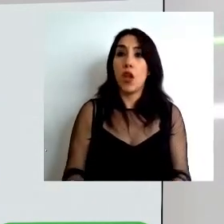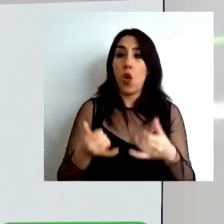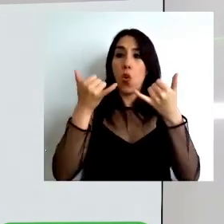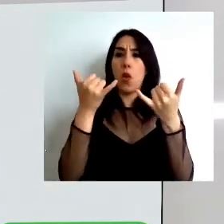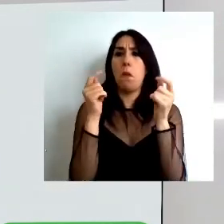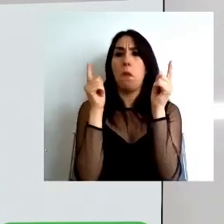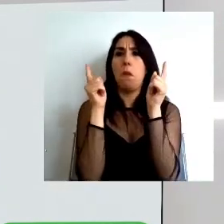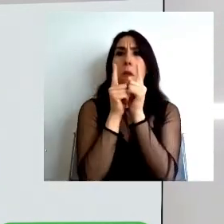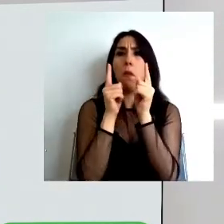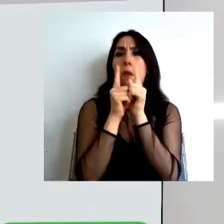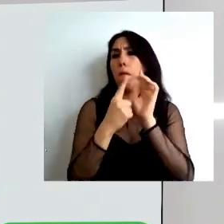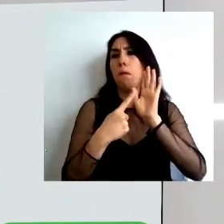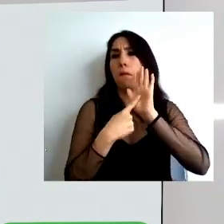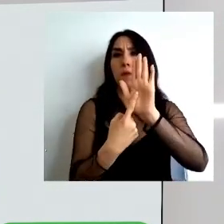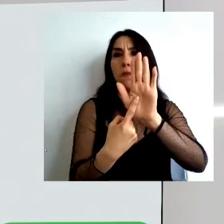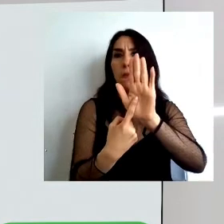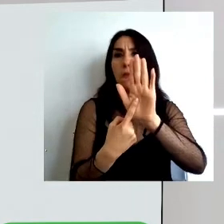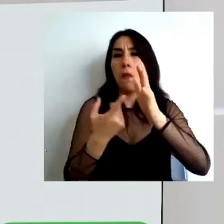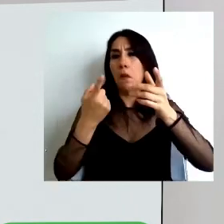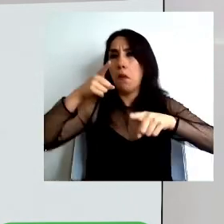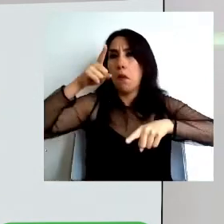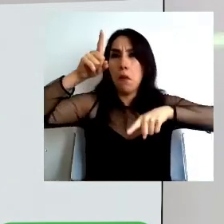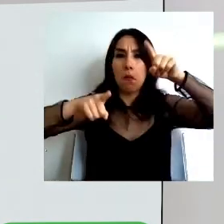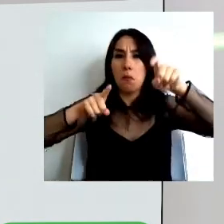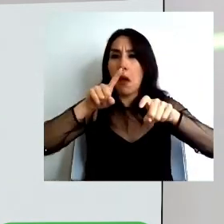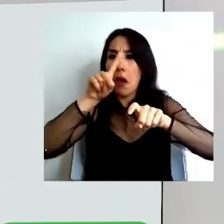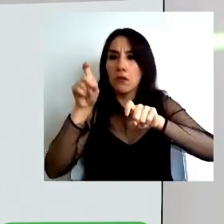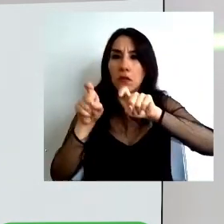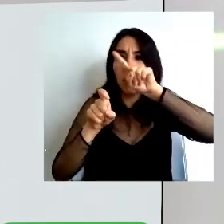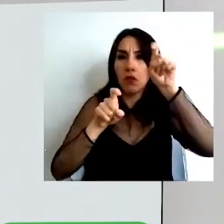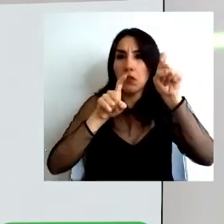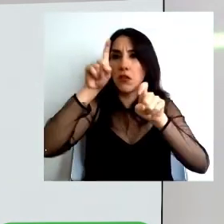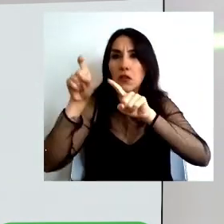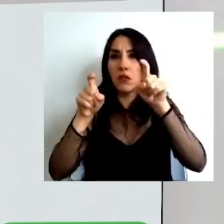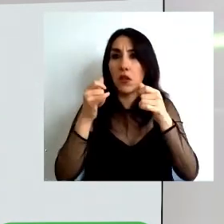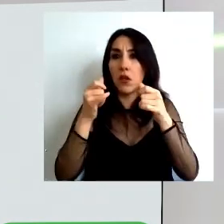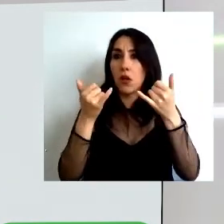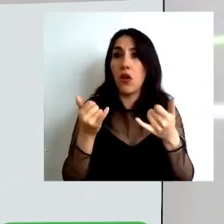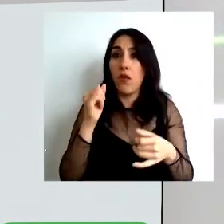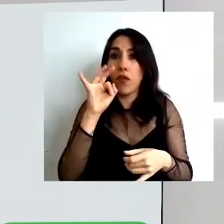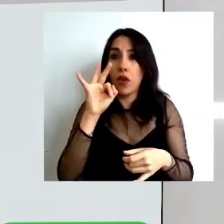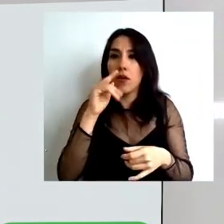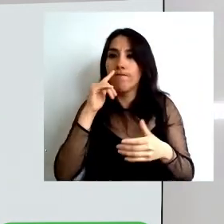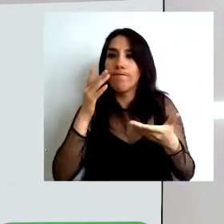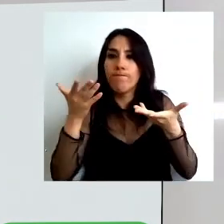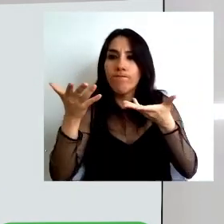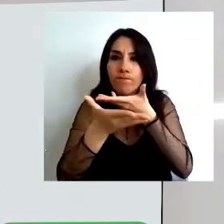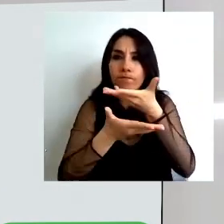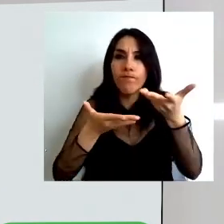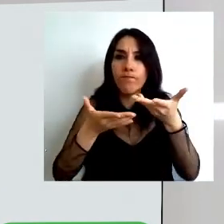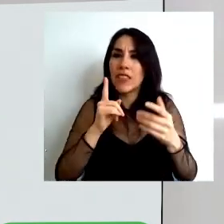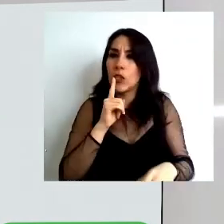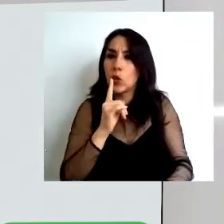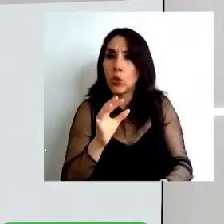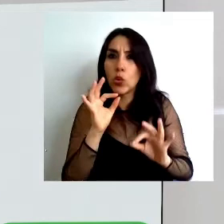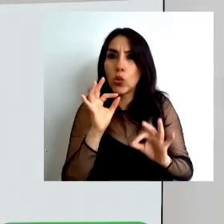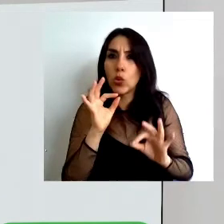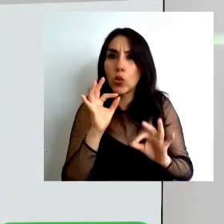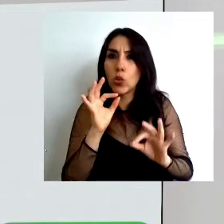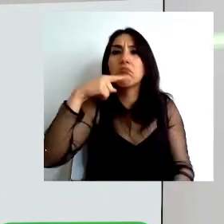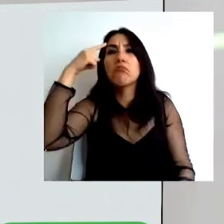we encourage projects to consider when they start working on a replication